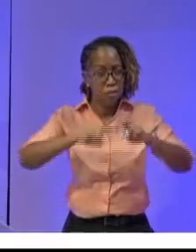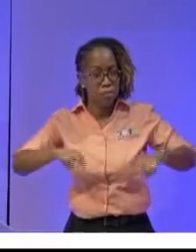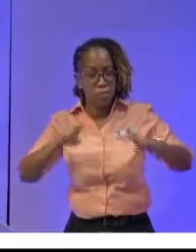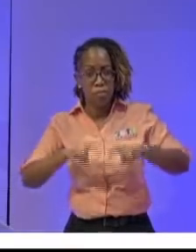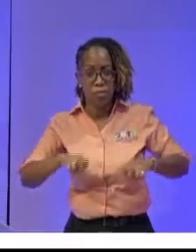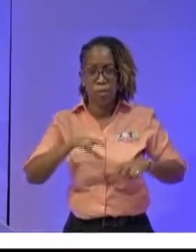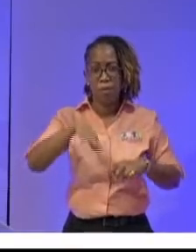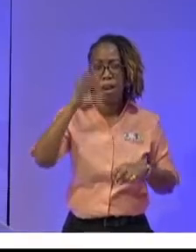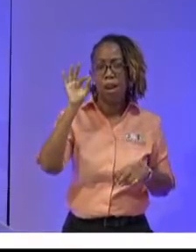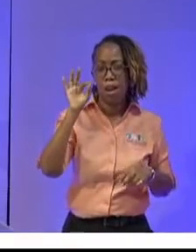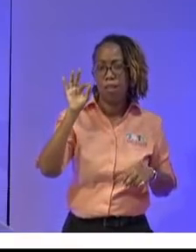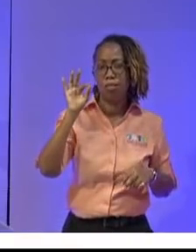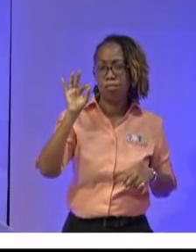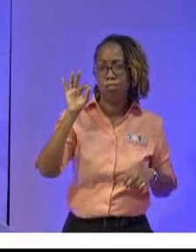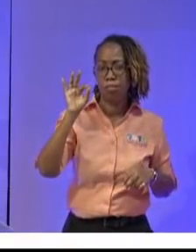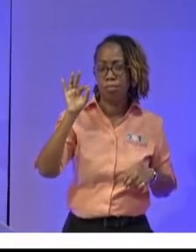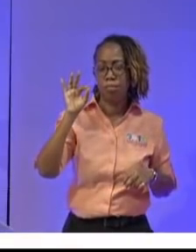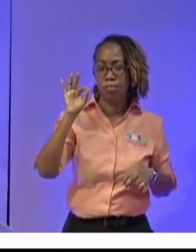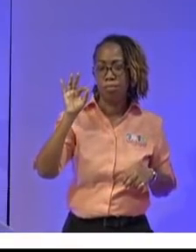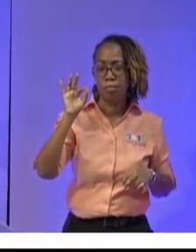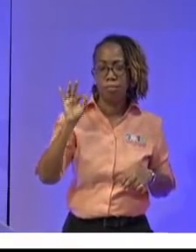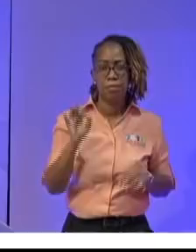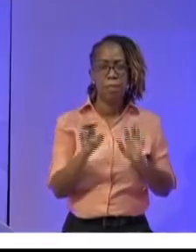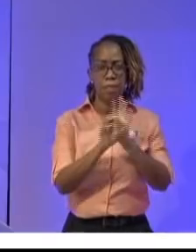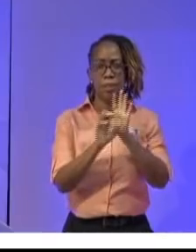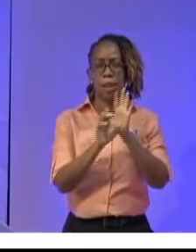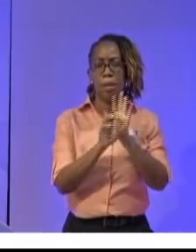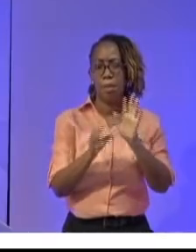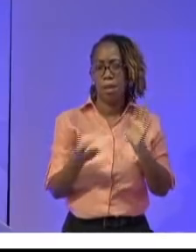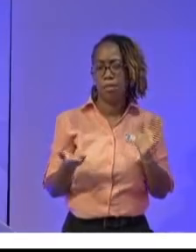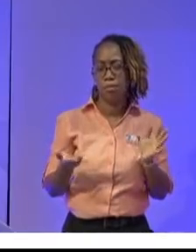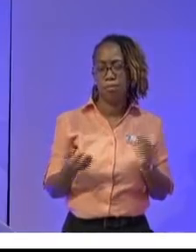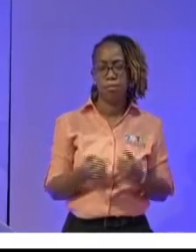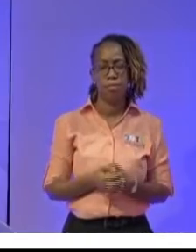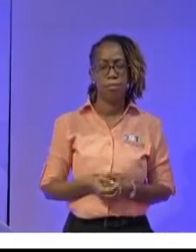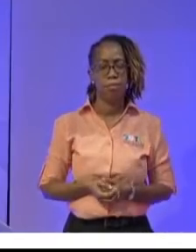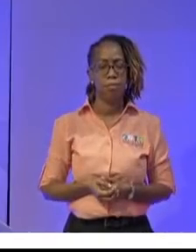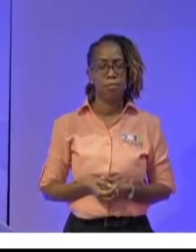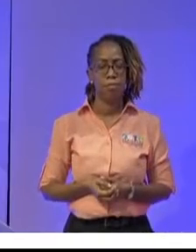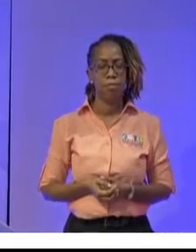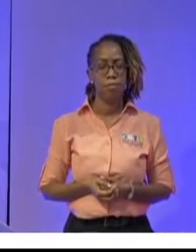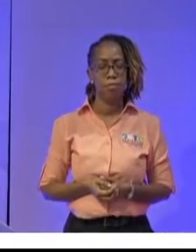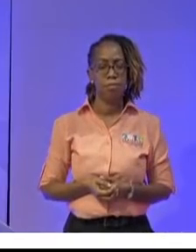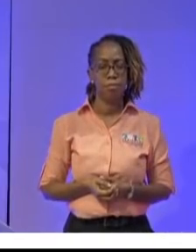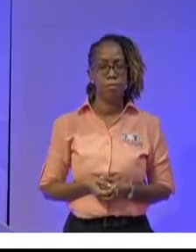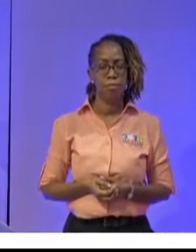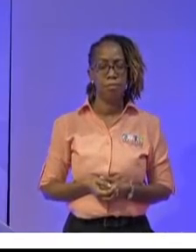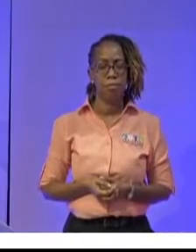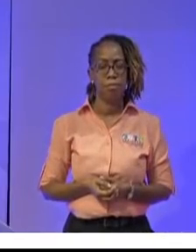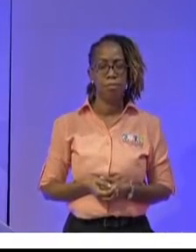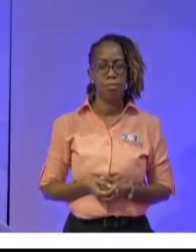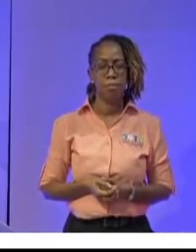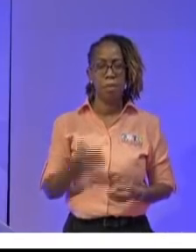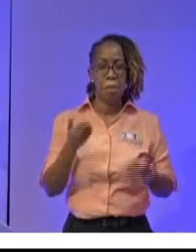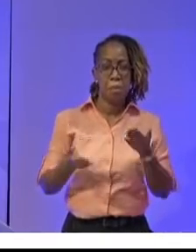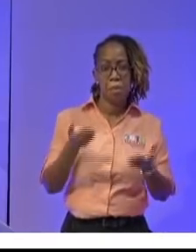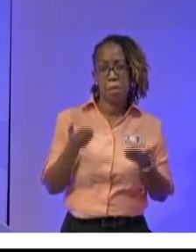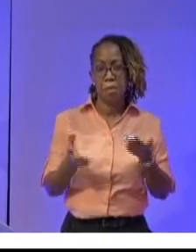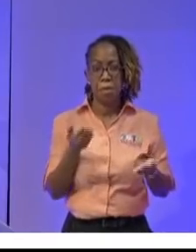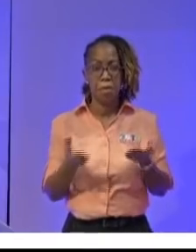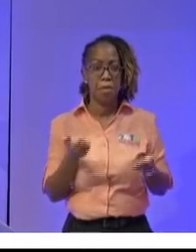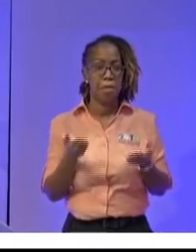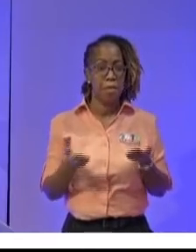that suggest symptomatology, for example, in terms of dermatologic manifestations. There may be some signs that we need to keep a close eye